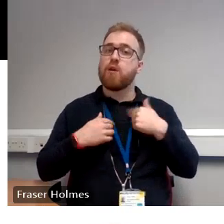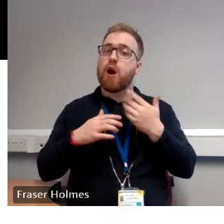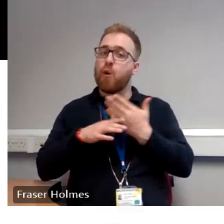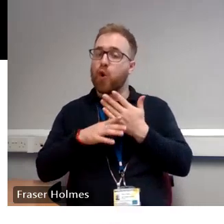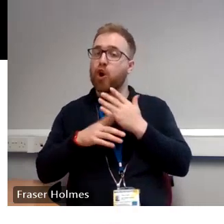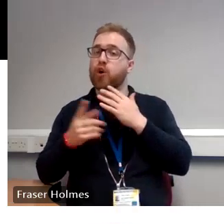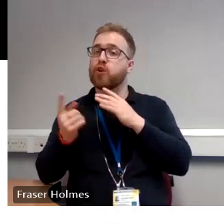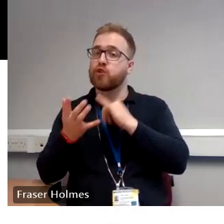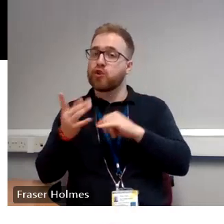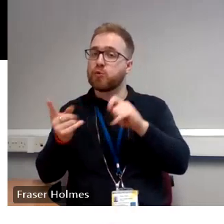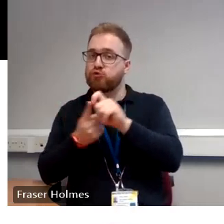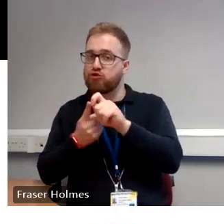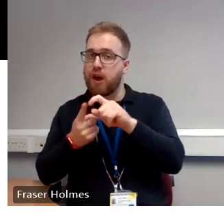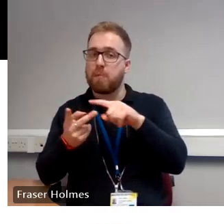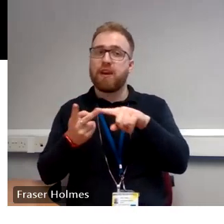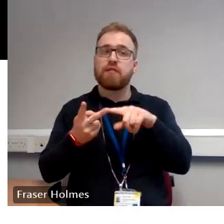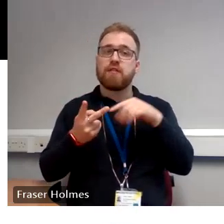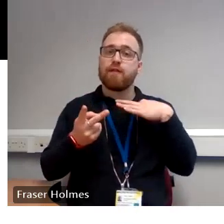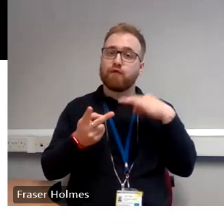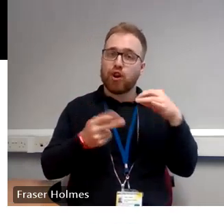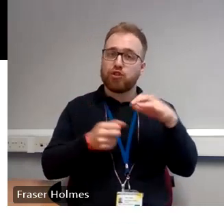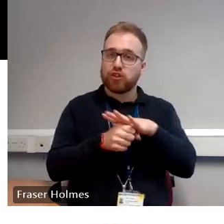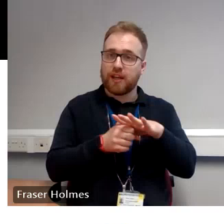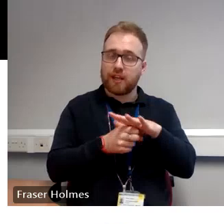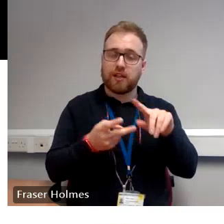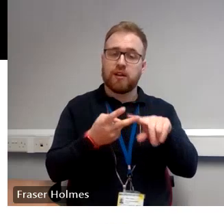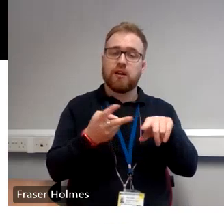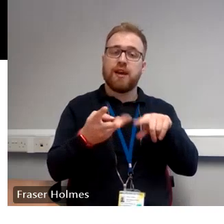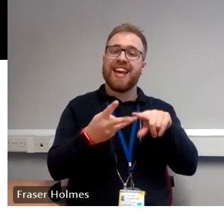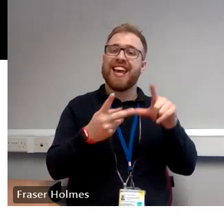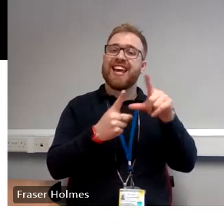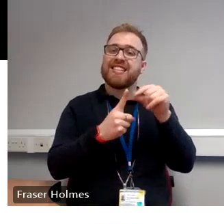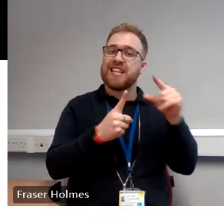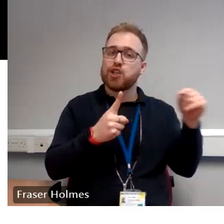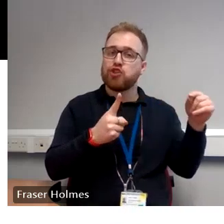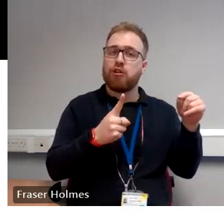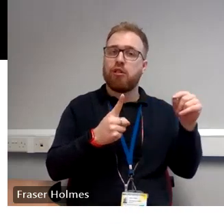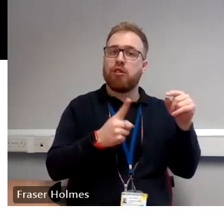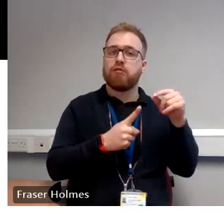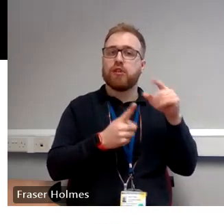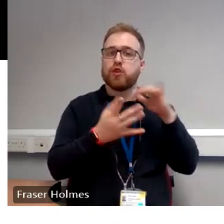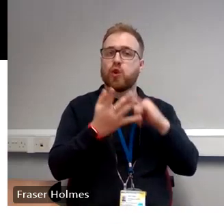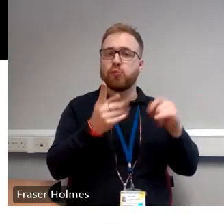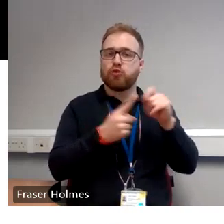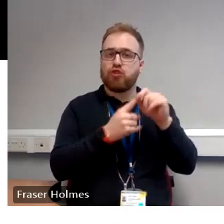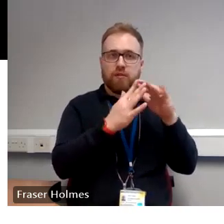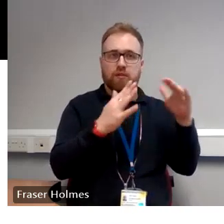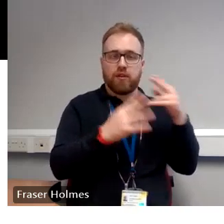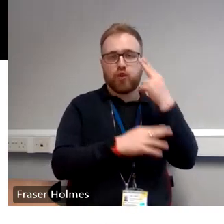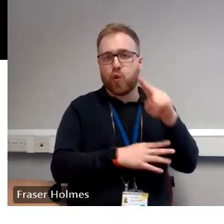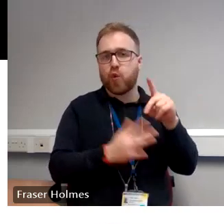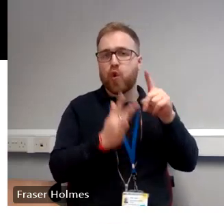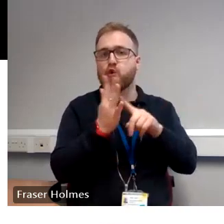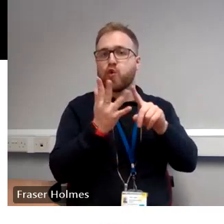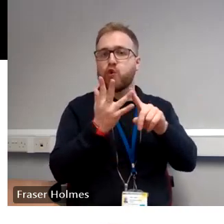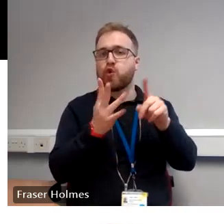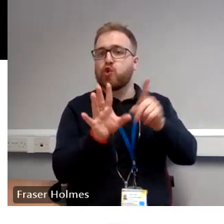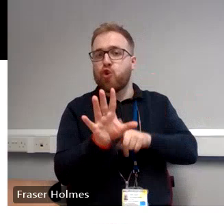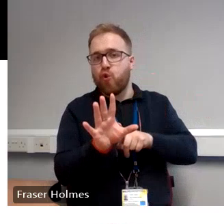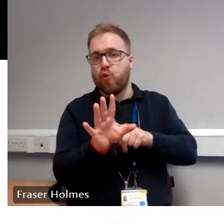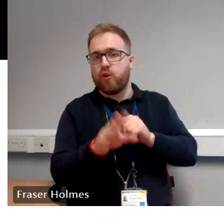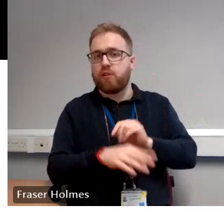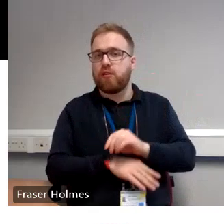prescribing, the voluntary sector. I lead on a digital social prescribing platform called Joy, which we'll touch on a little bit in this presentation. And I'm